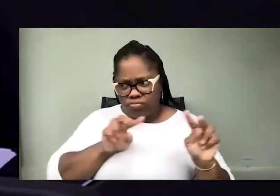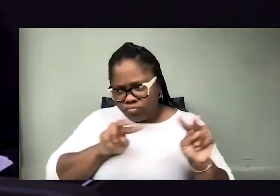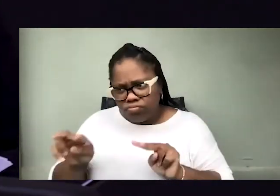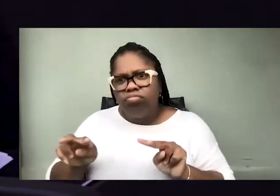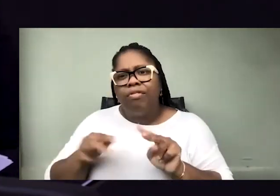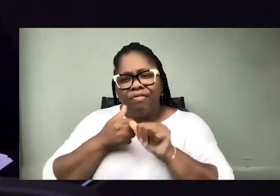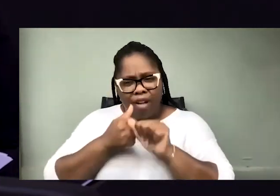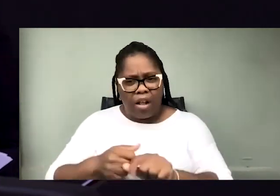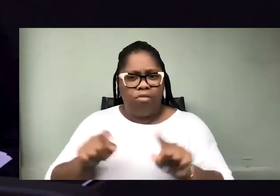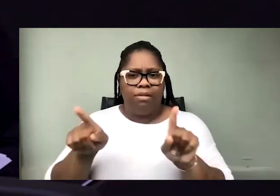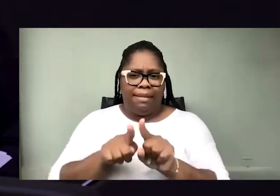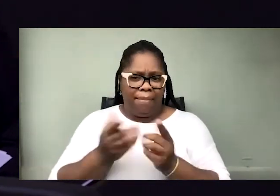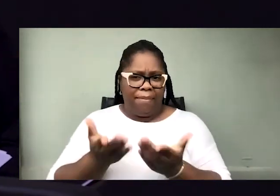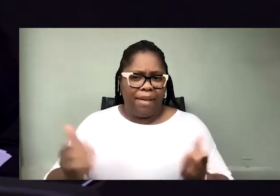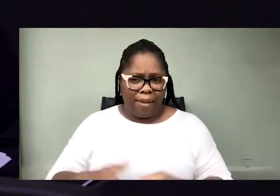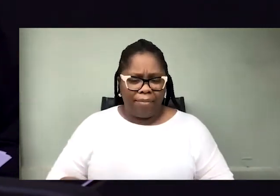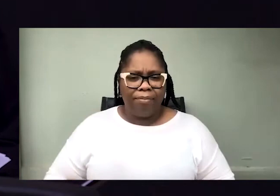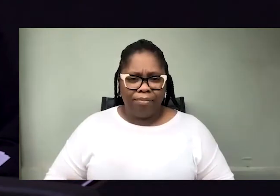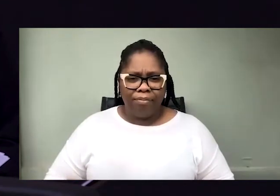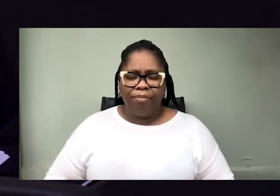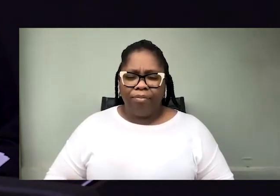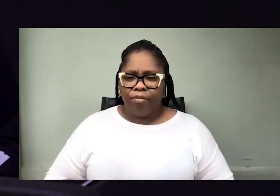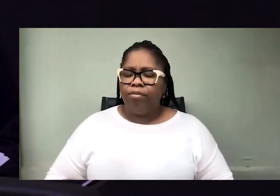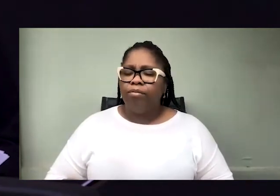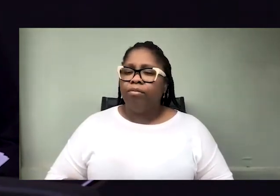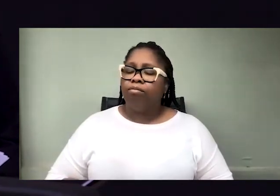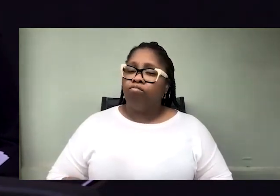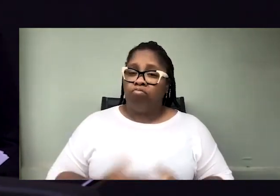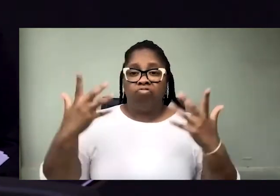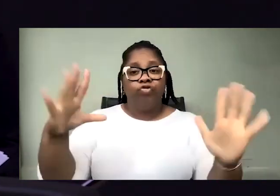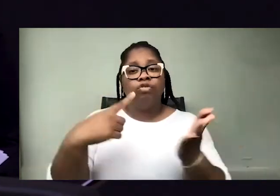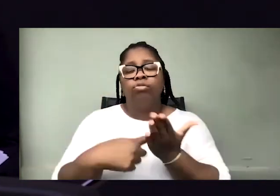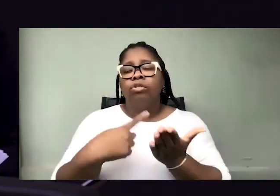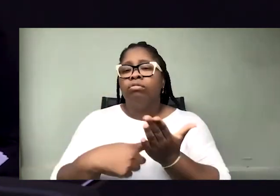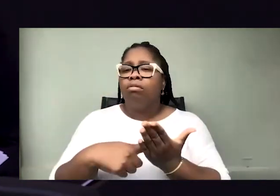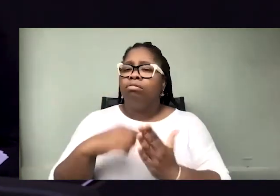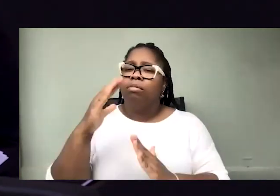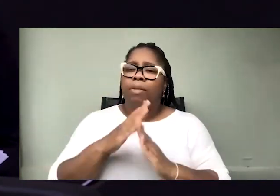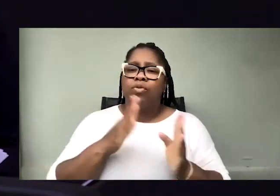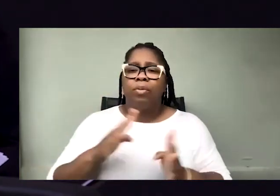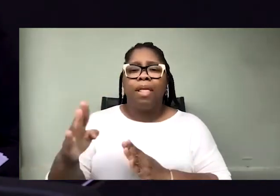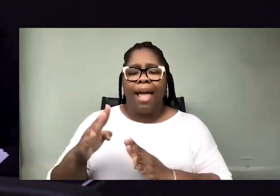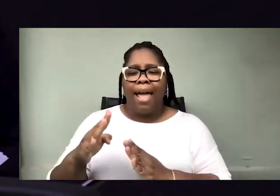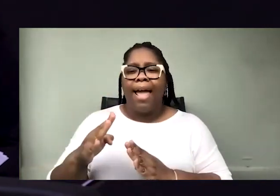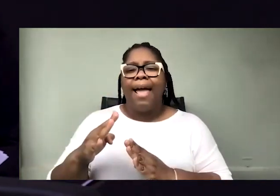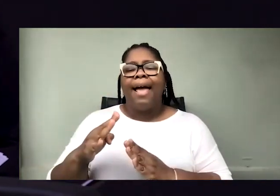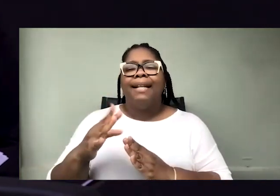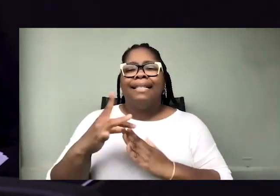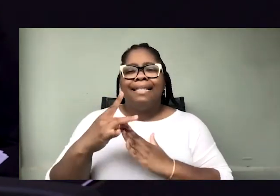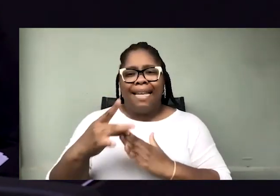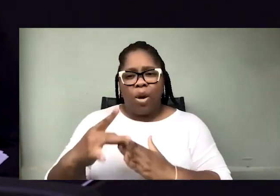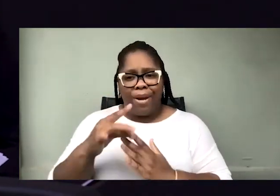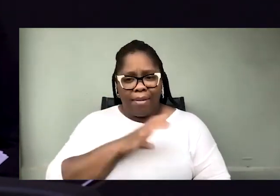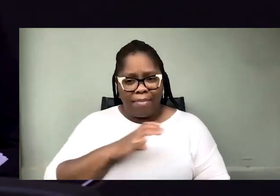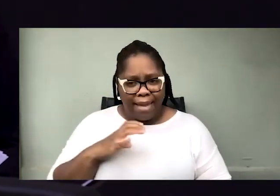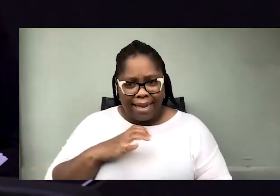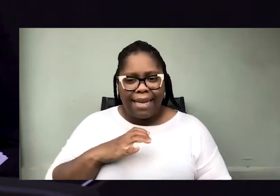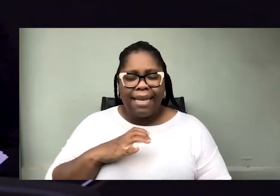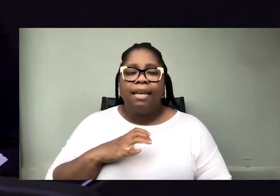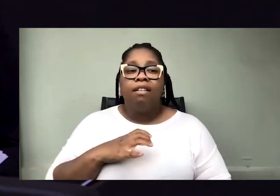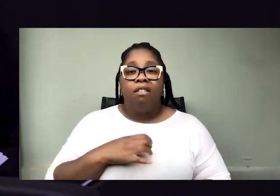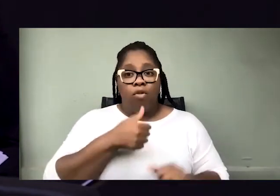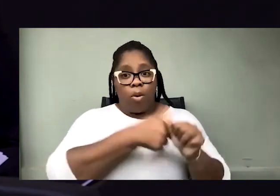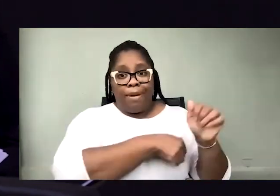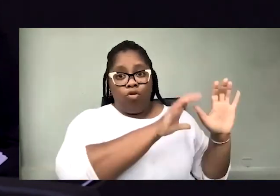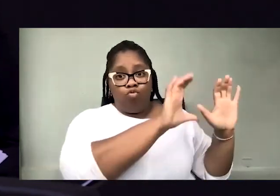so to speak. We've discussed the creation of a master plan for aging steering committee with representatives from each one of